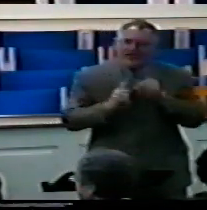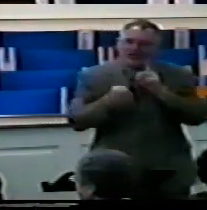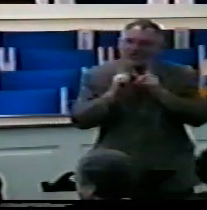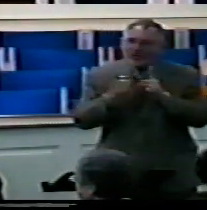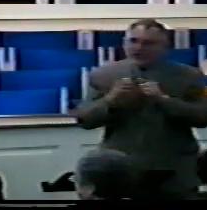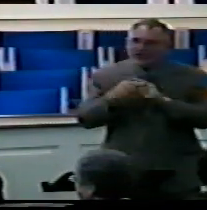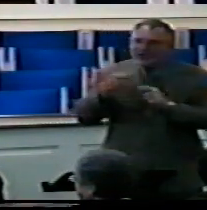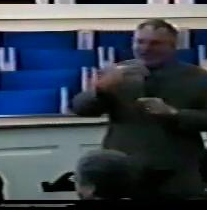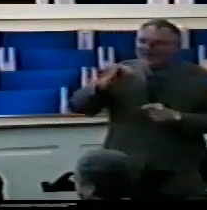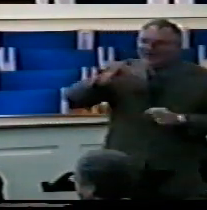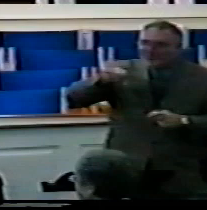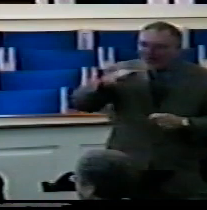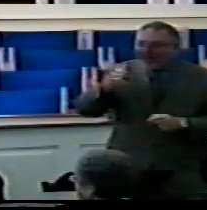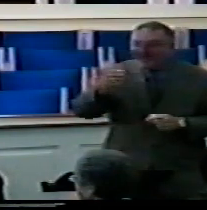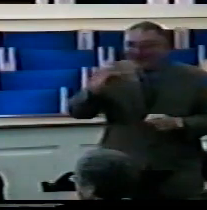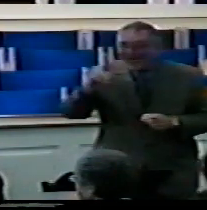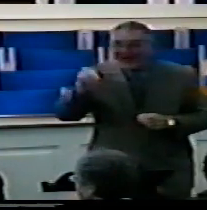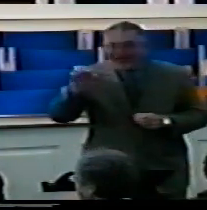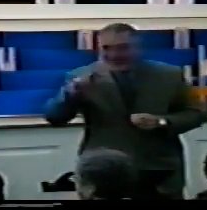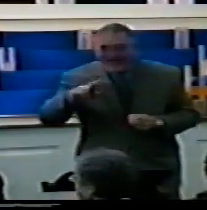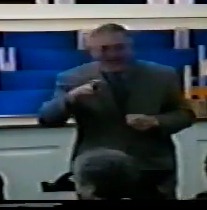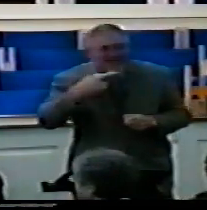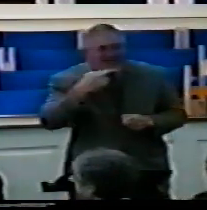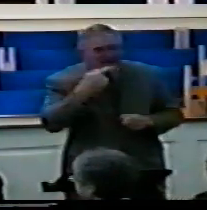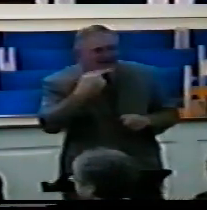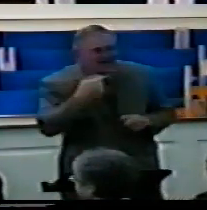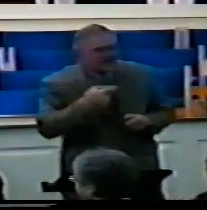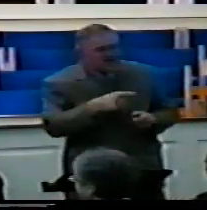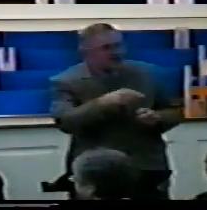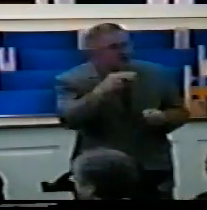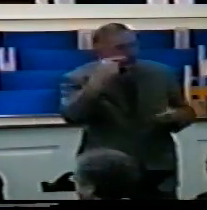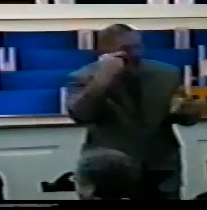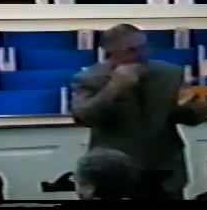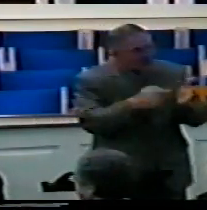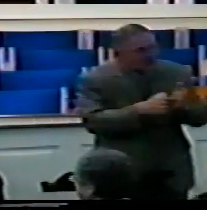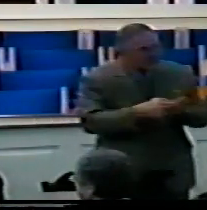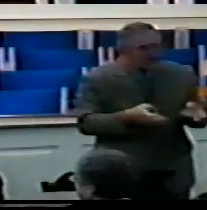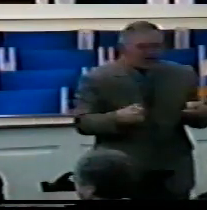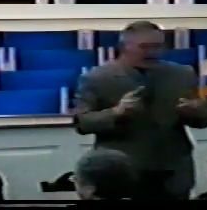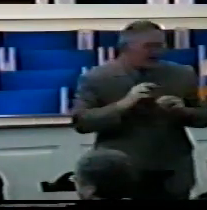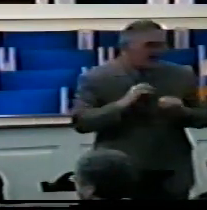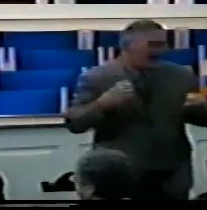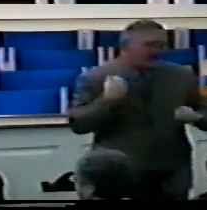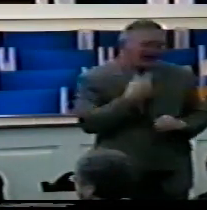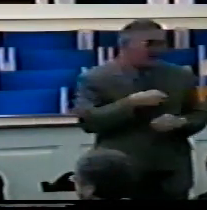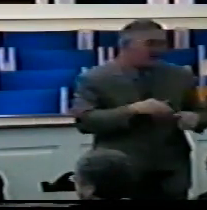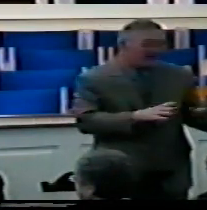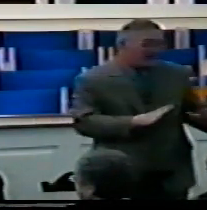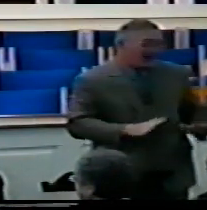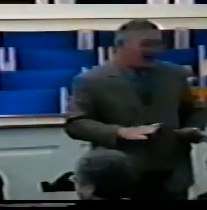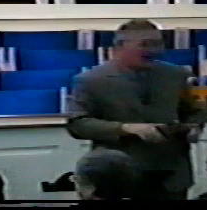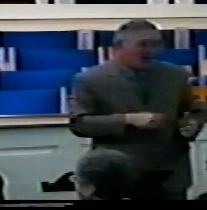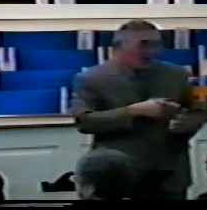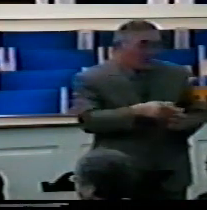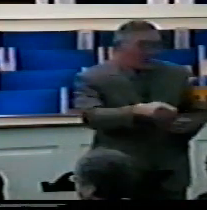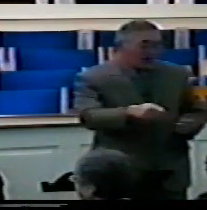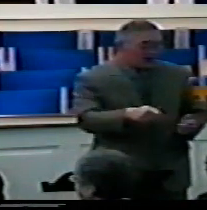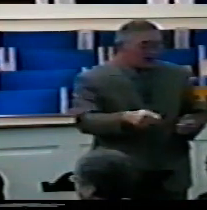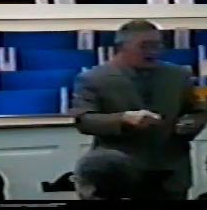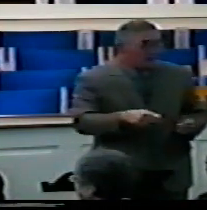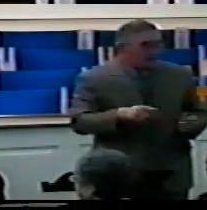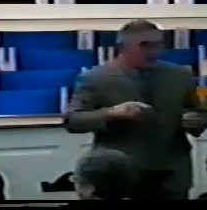said, Edwa, I said, did you notice that none of us were hysterical when you hijacked the plane? He said,